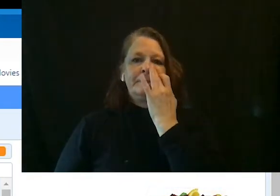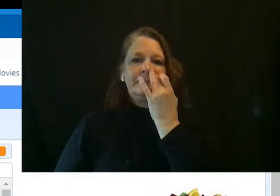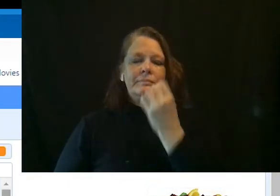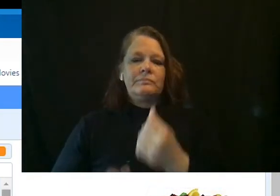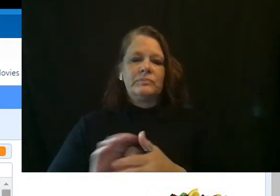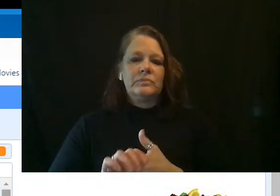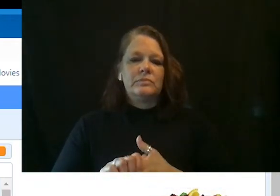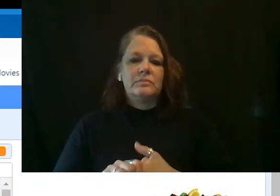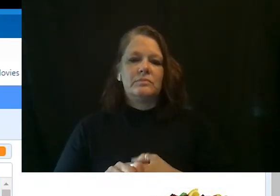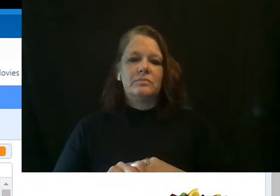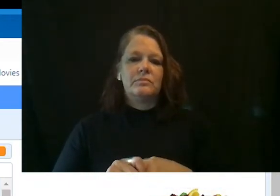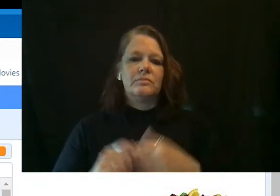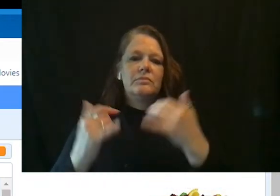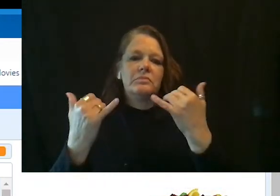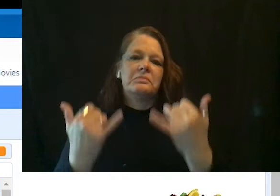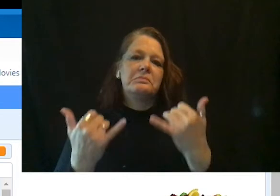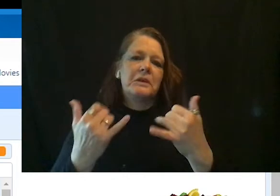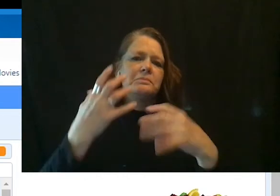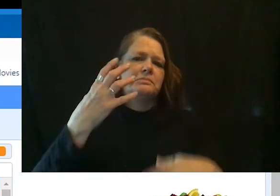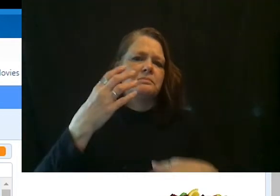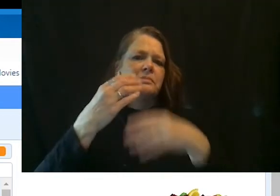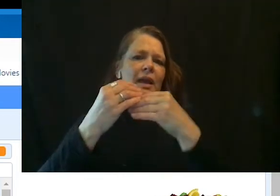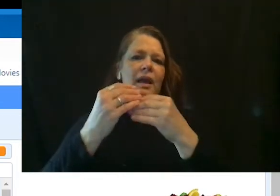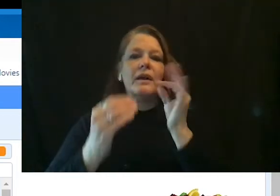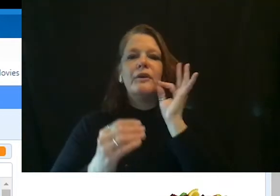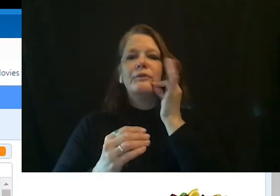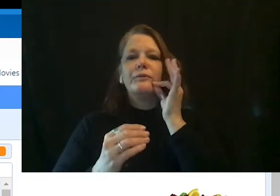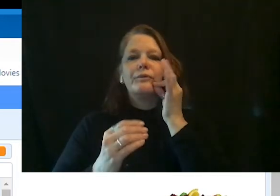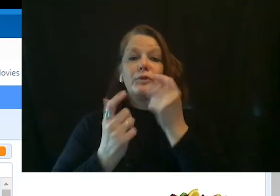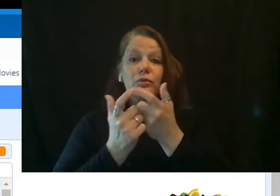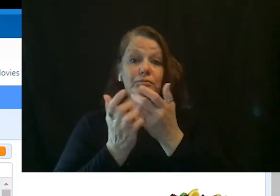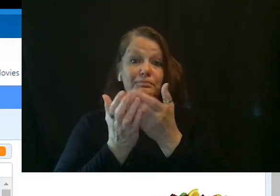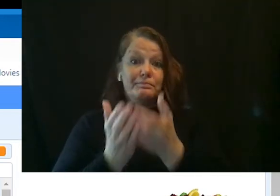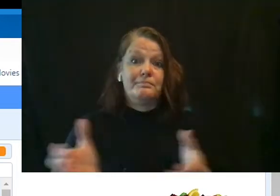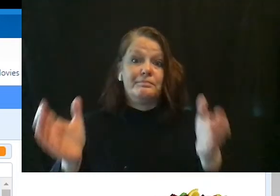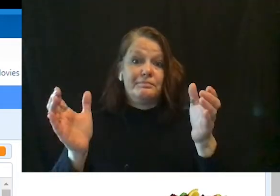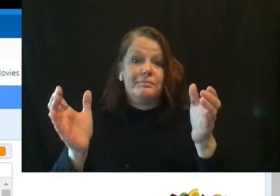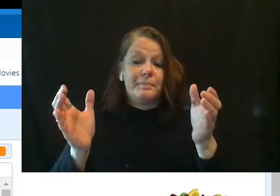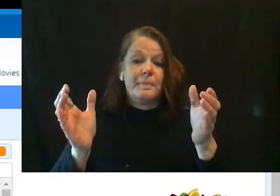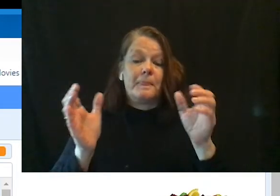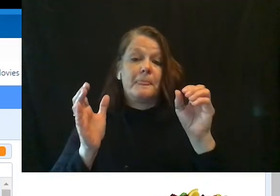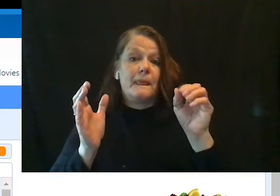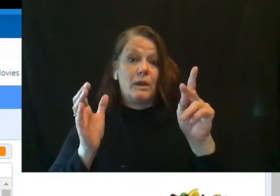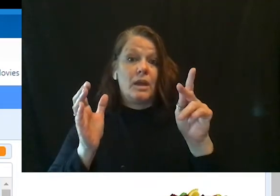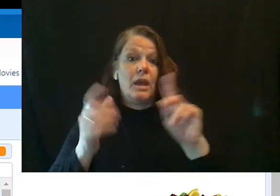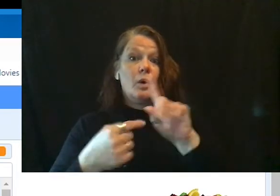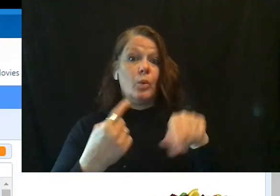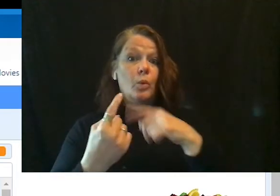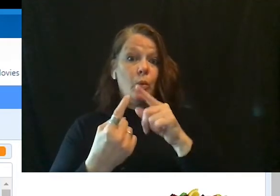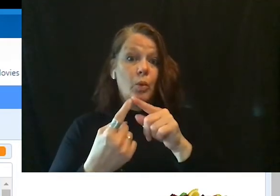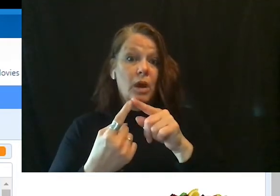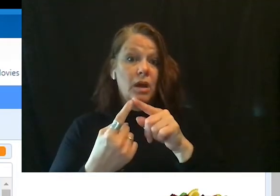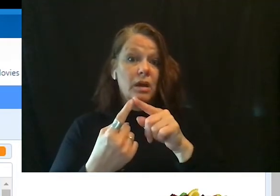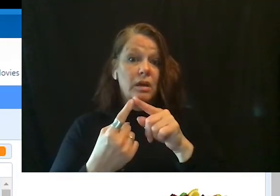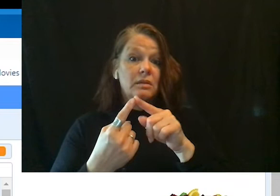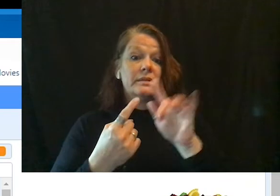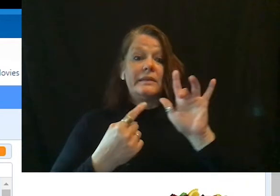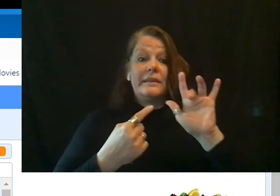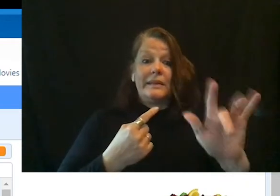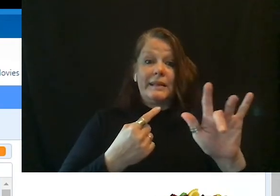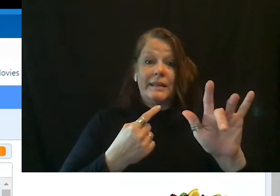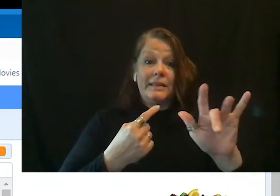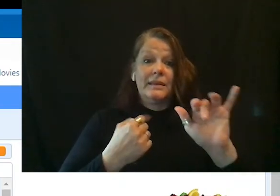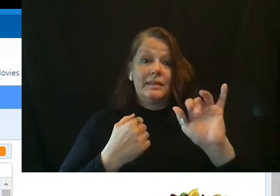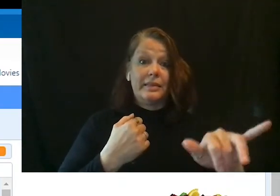add fruit platter. I'm going to say, okay, when our sprite is